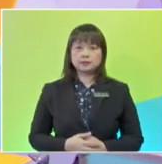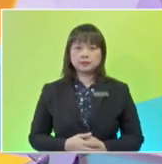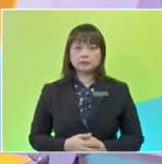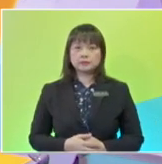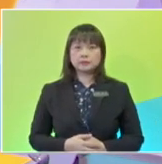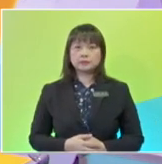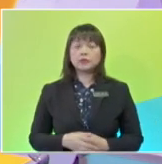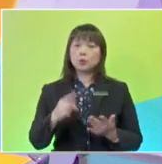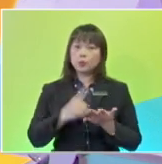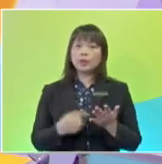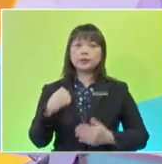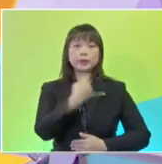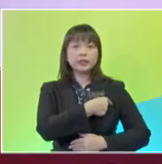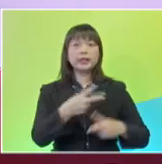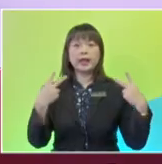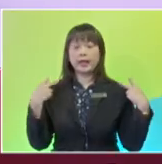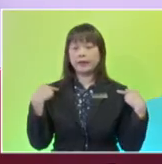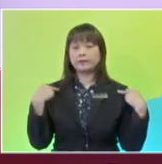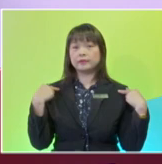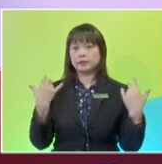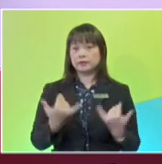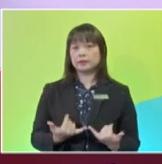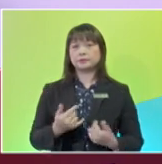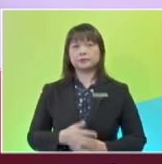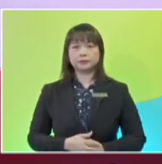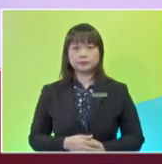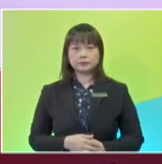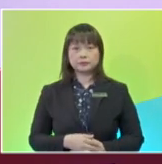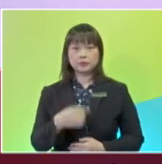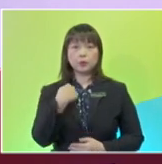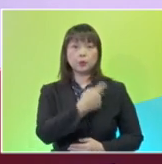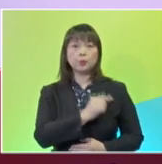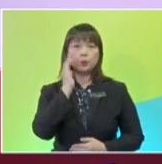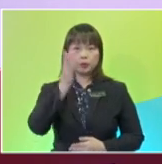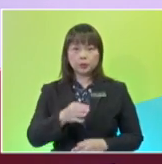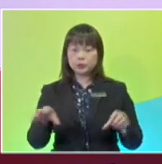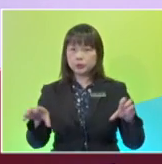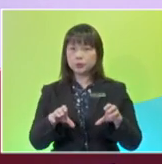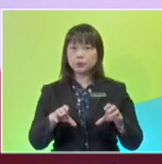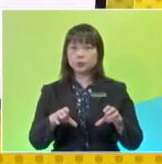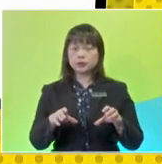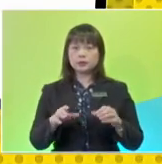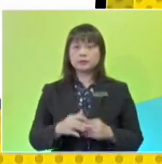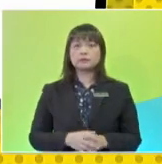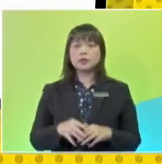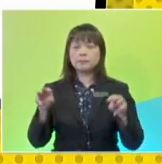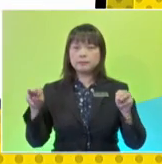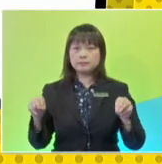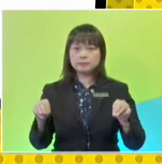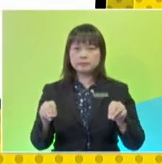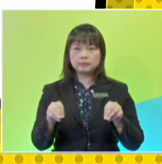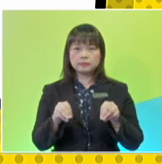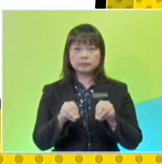what do we have next, Mr. Q? Okay, moving on. We're going to do a little fun experiment, which is called the magnetic